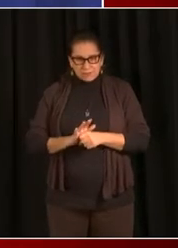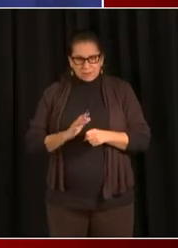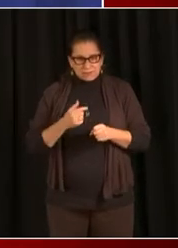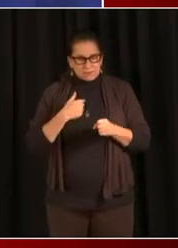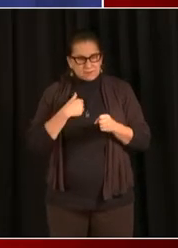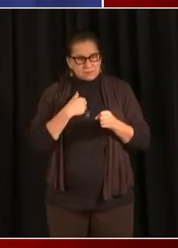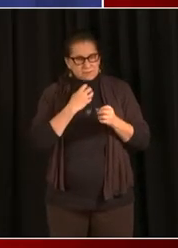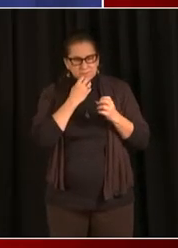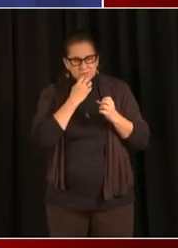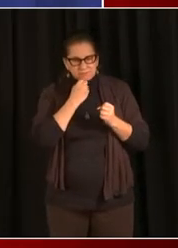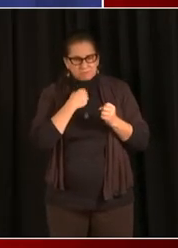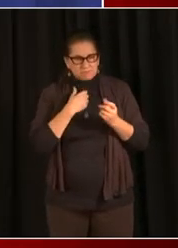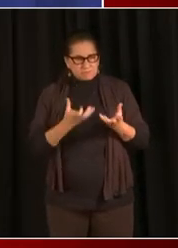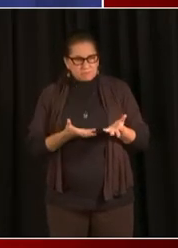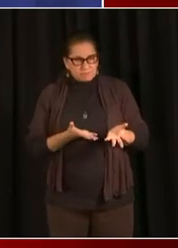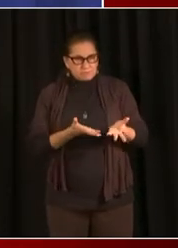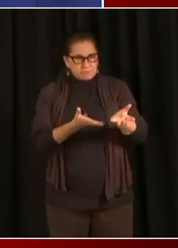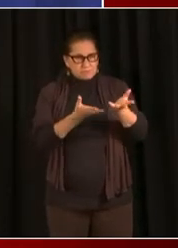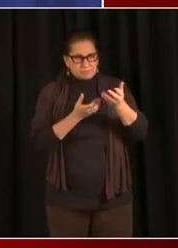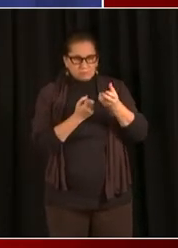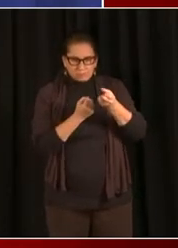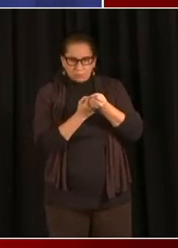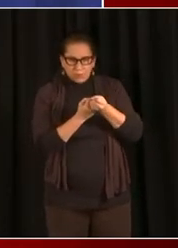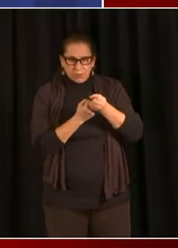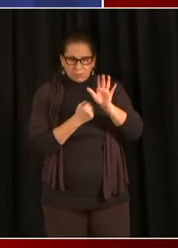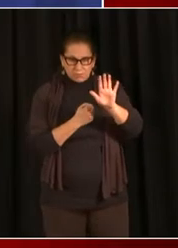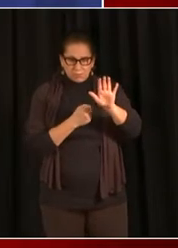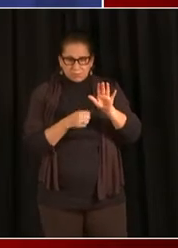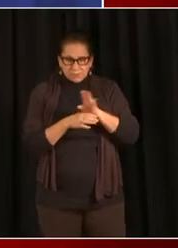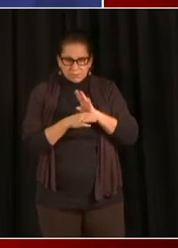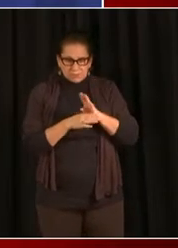that we've seen come through these two as they've become